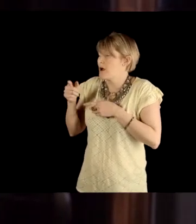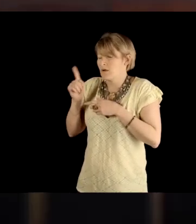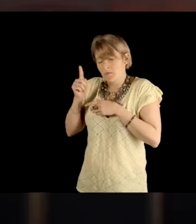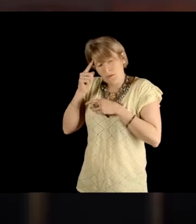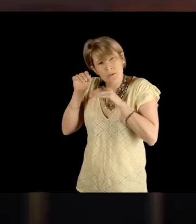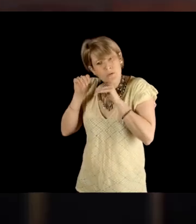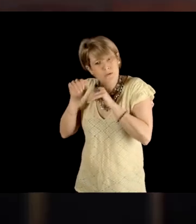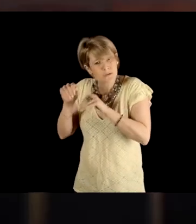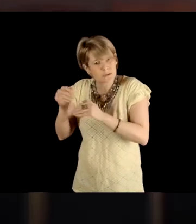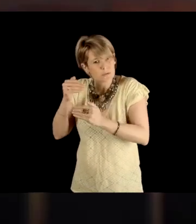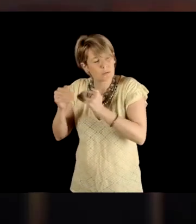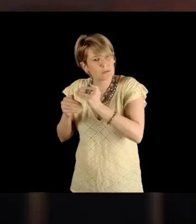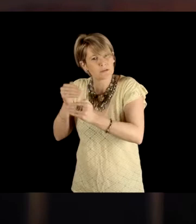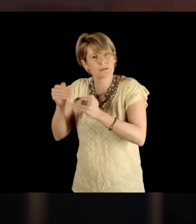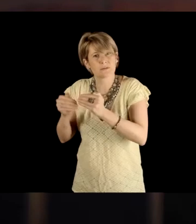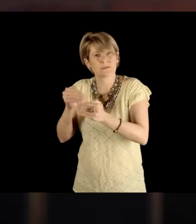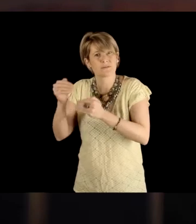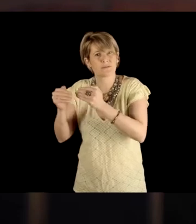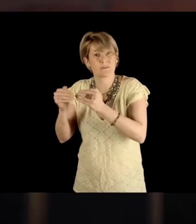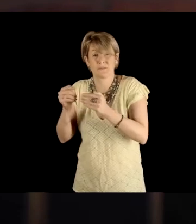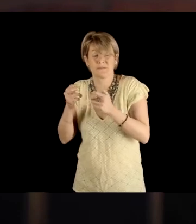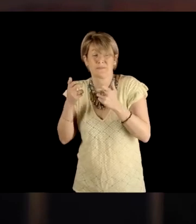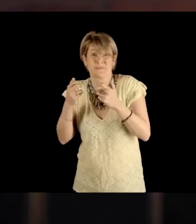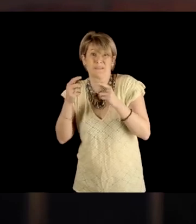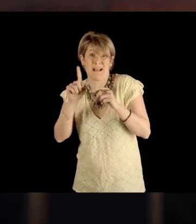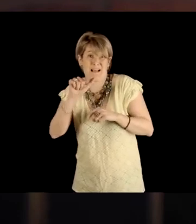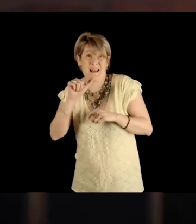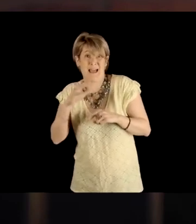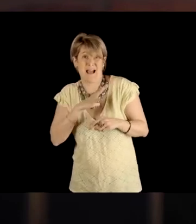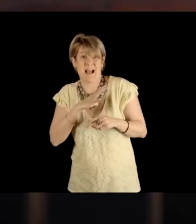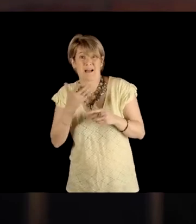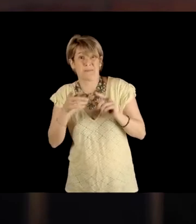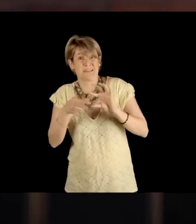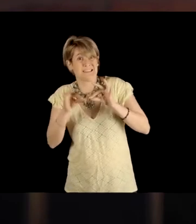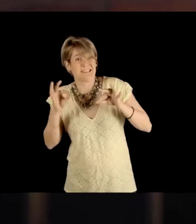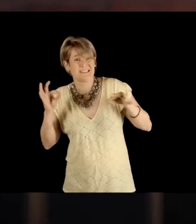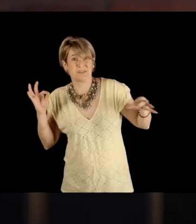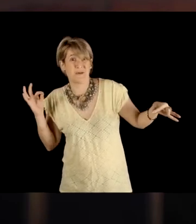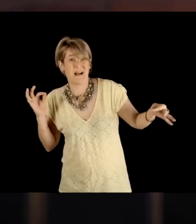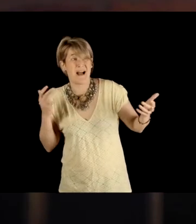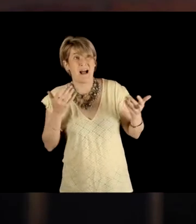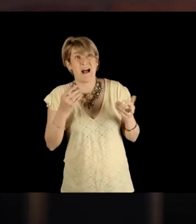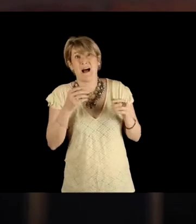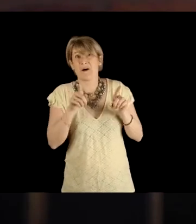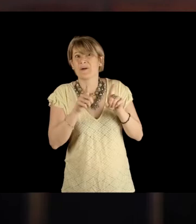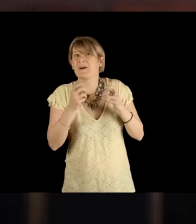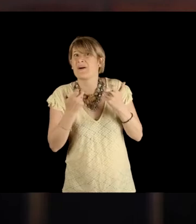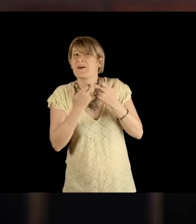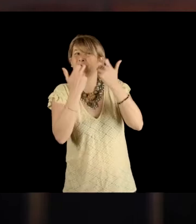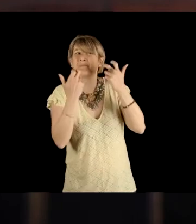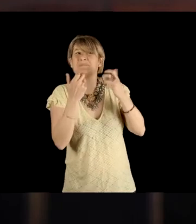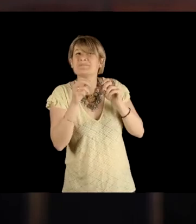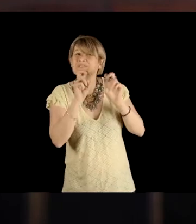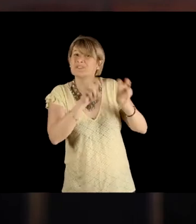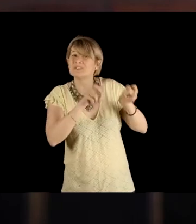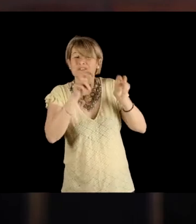gather, or let us put it differently, the complexities and impurities that we have accumulated